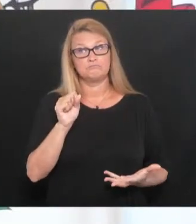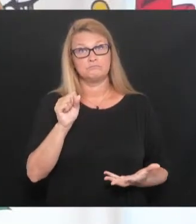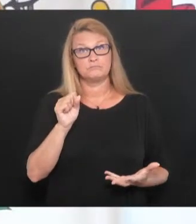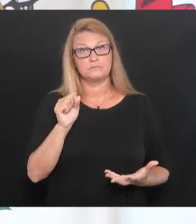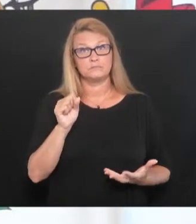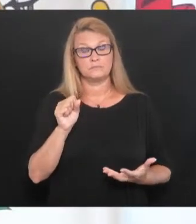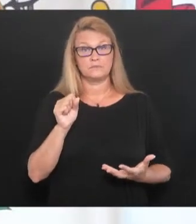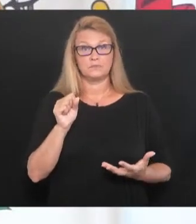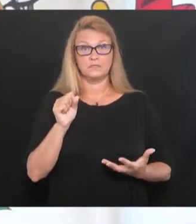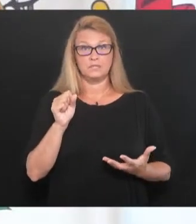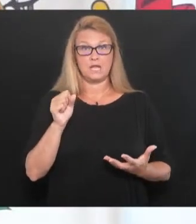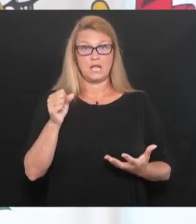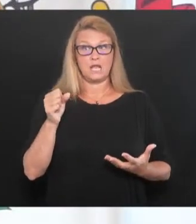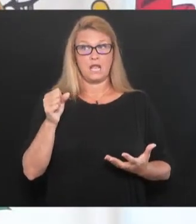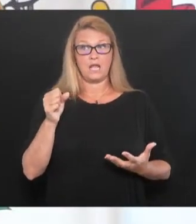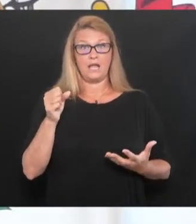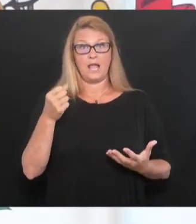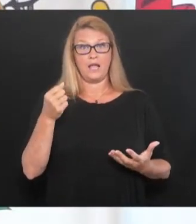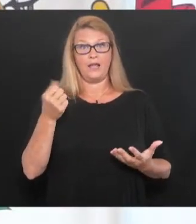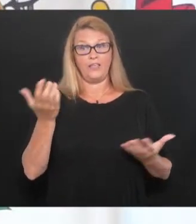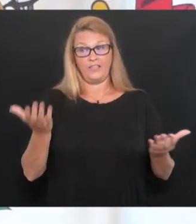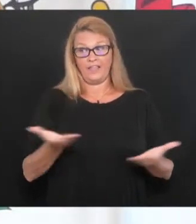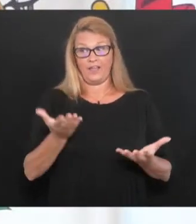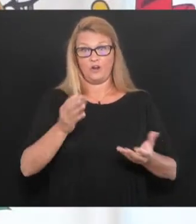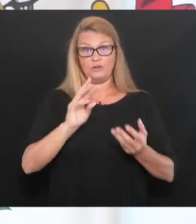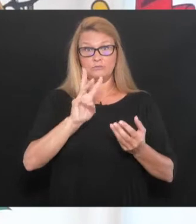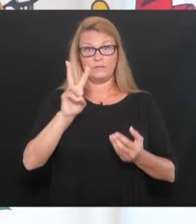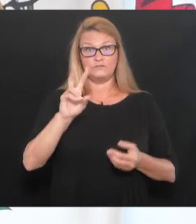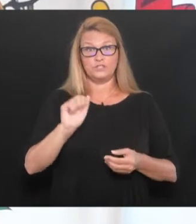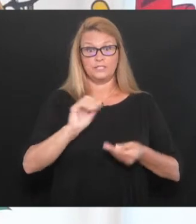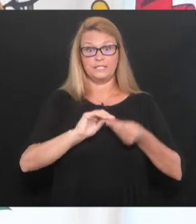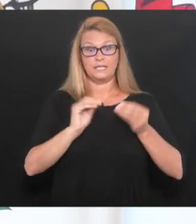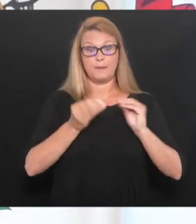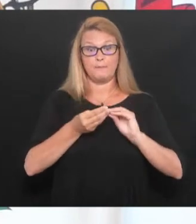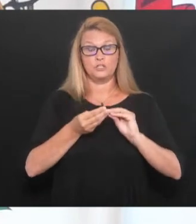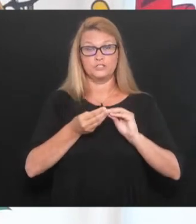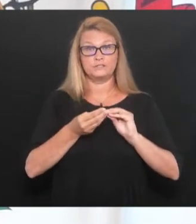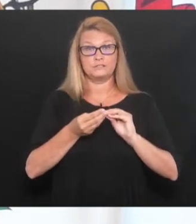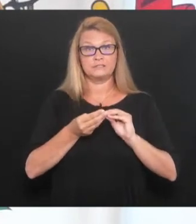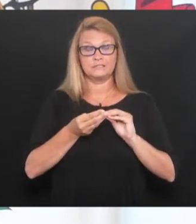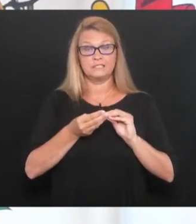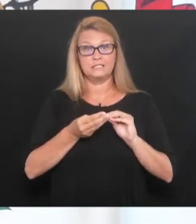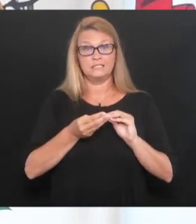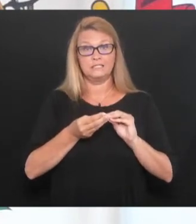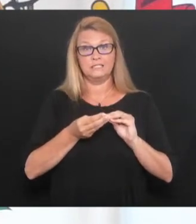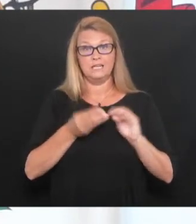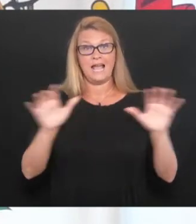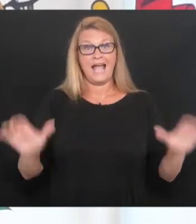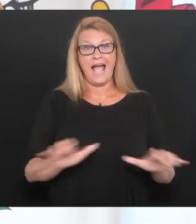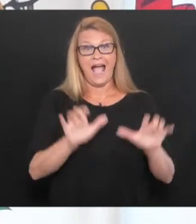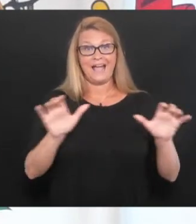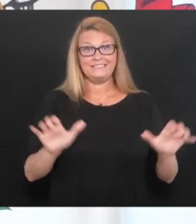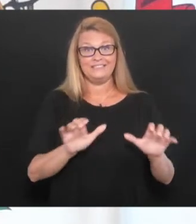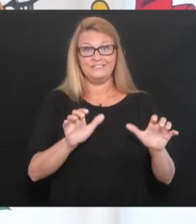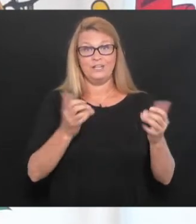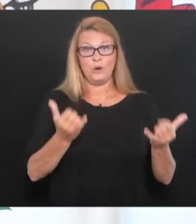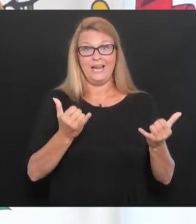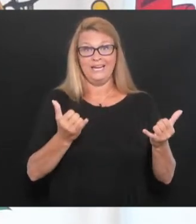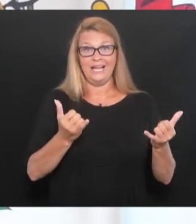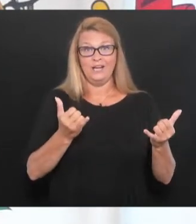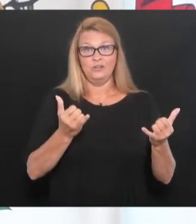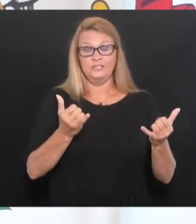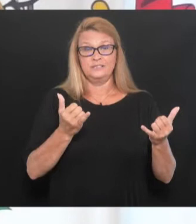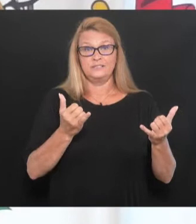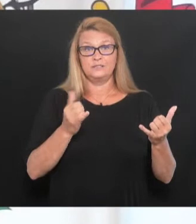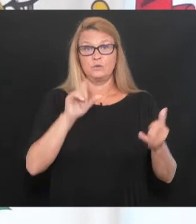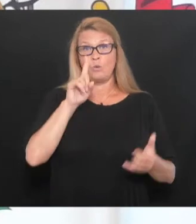just look at our numbers just a second. If you just look at our numbers, our active cases have gone from